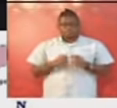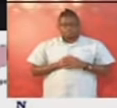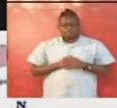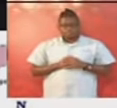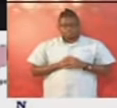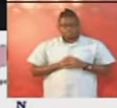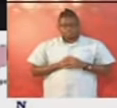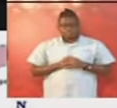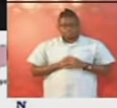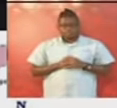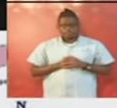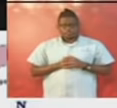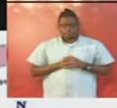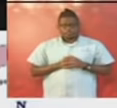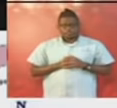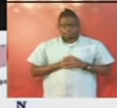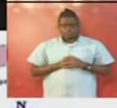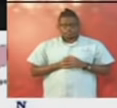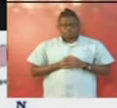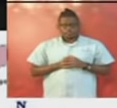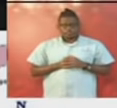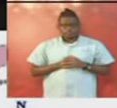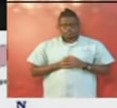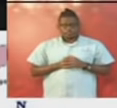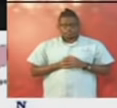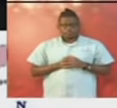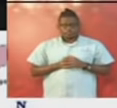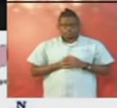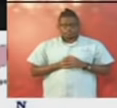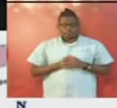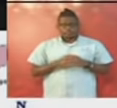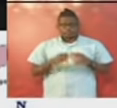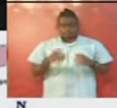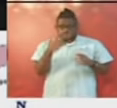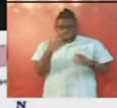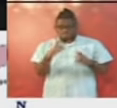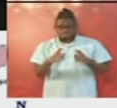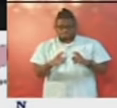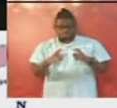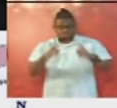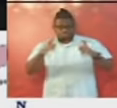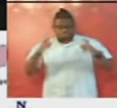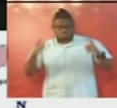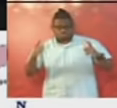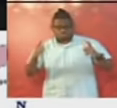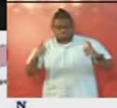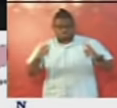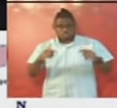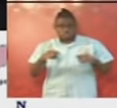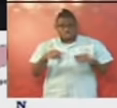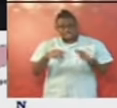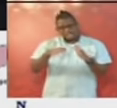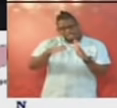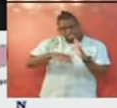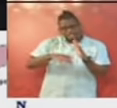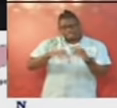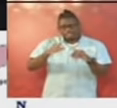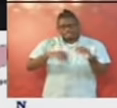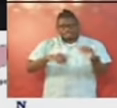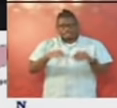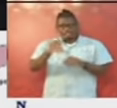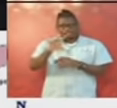it and the actual mass, it is quite large for less than 50,000 people. And what it means by way of public health